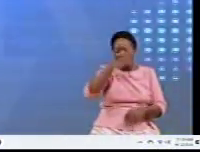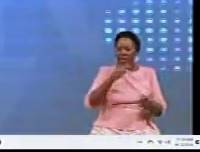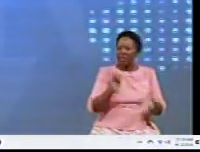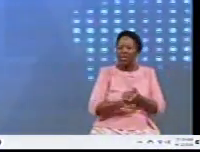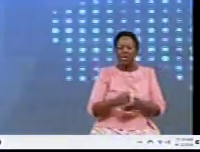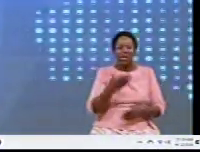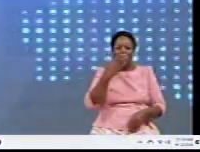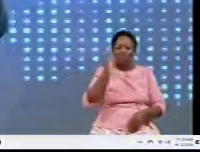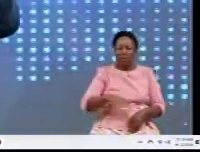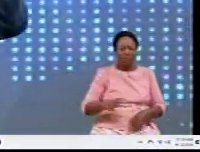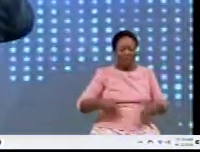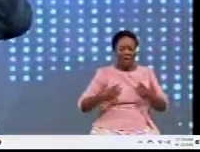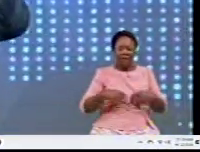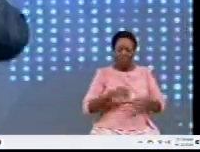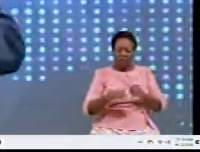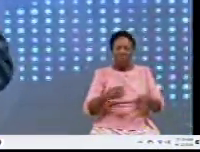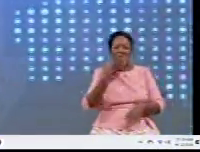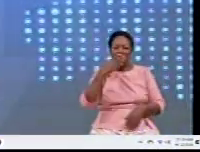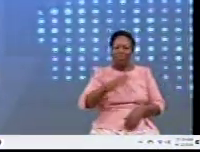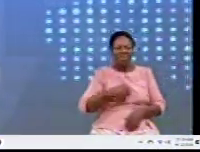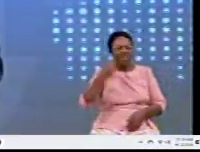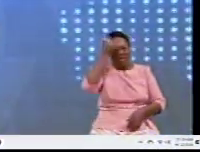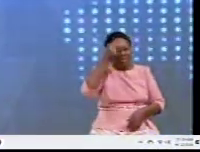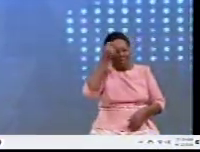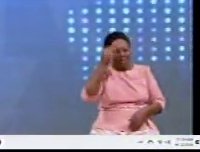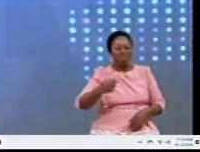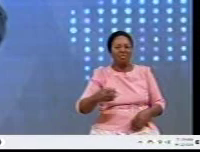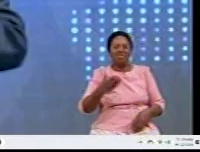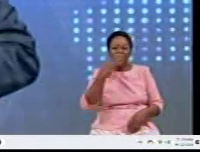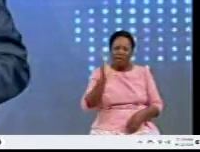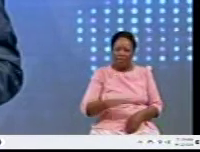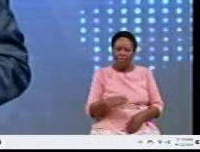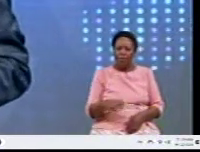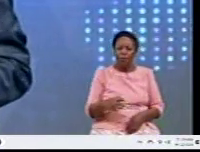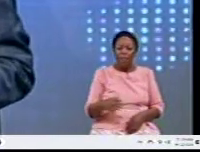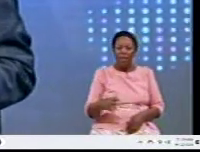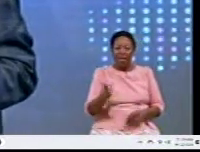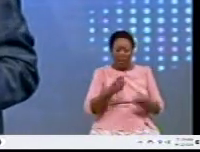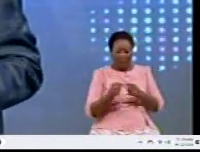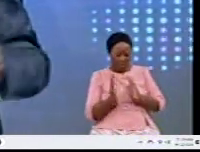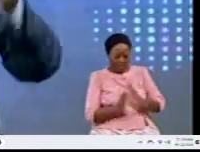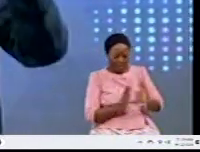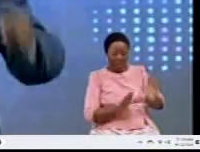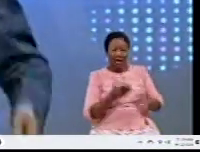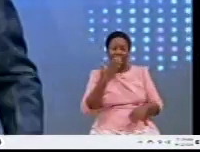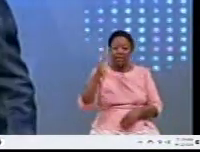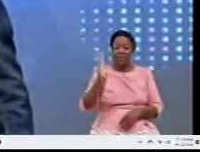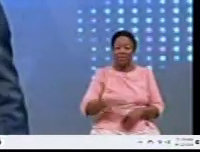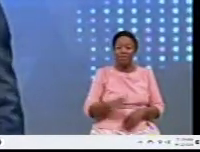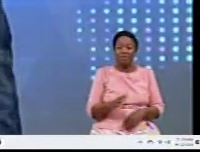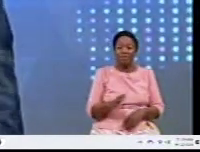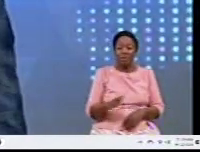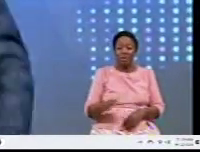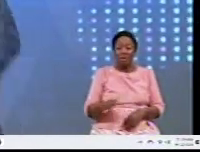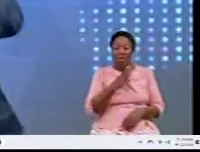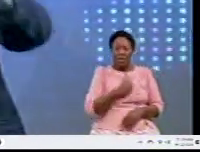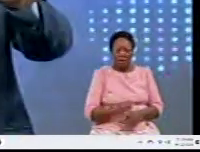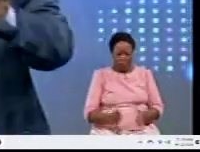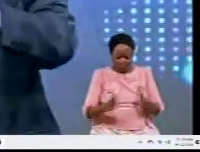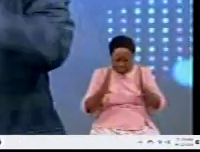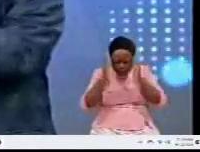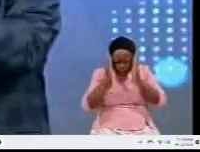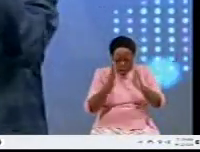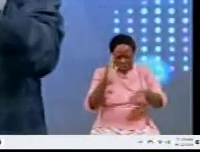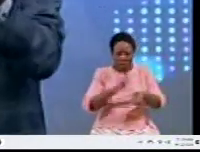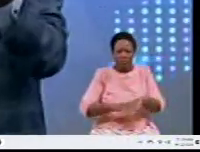evil, it thinks evil, it plans evil, it strategizes